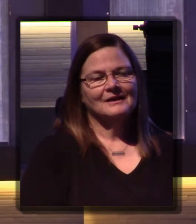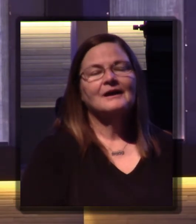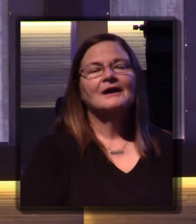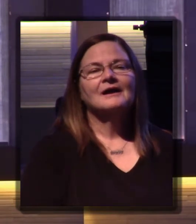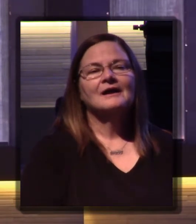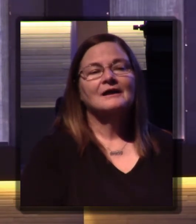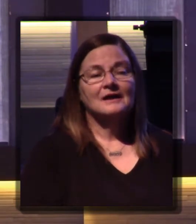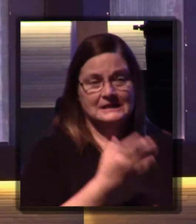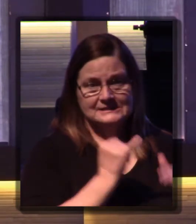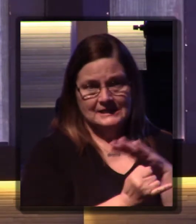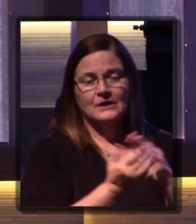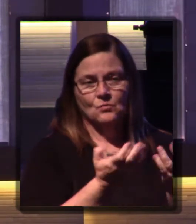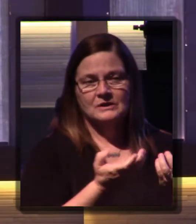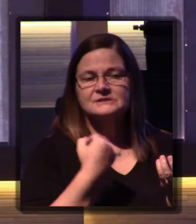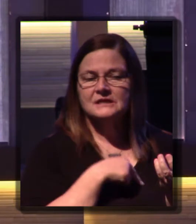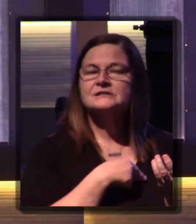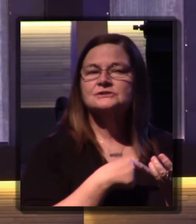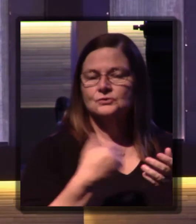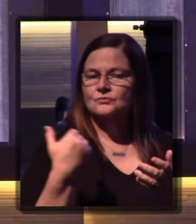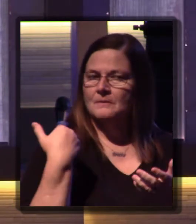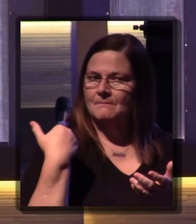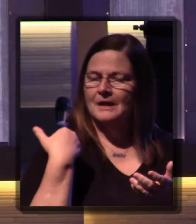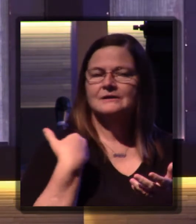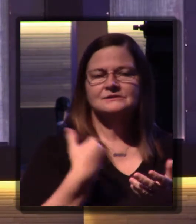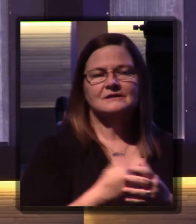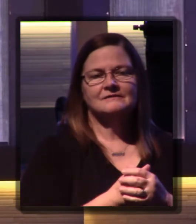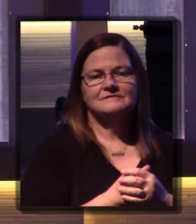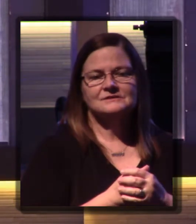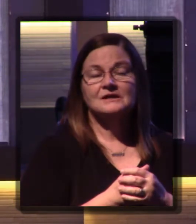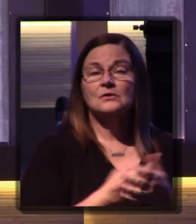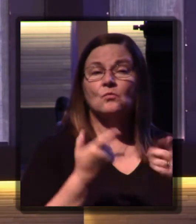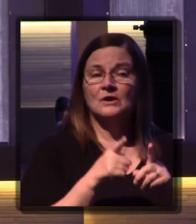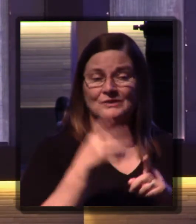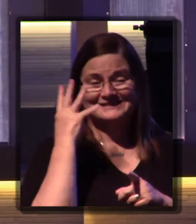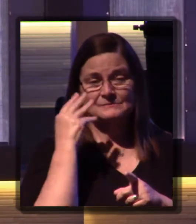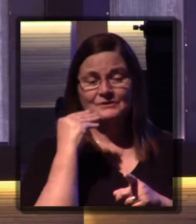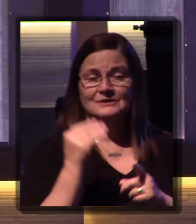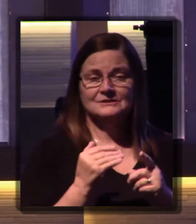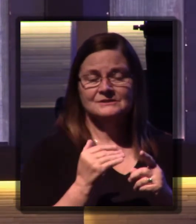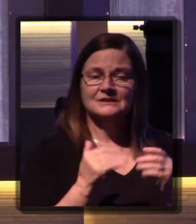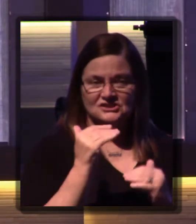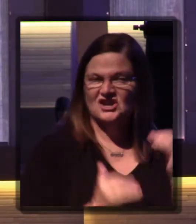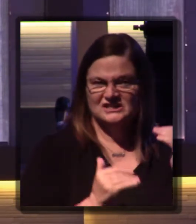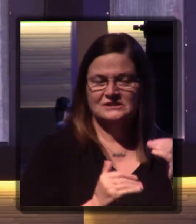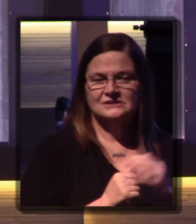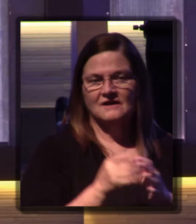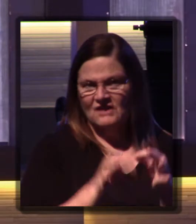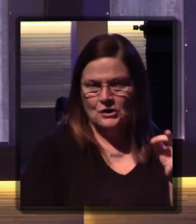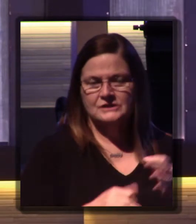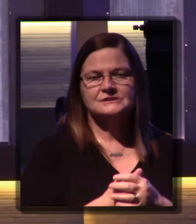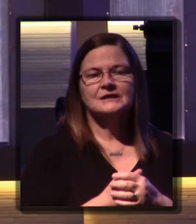to remind ourselves that when we are facing injustice, because remember, he's also speaking to people who love